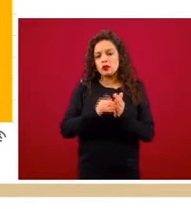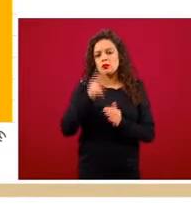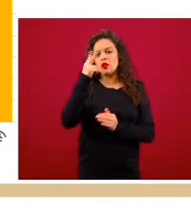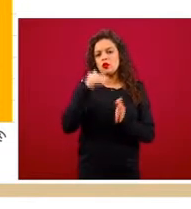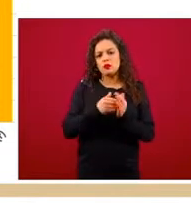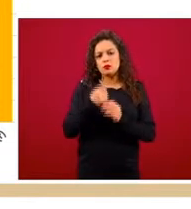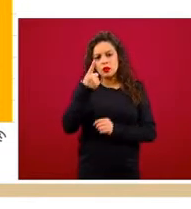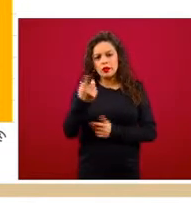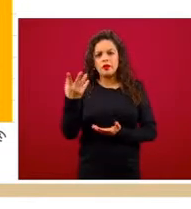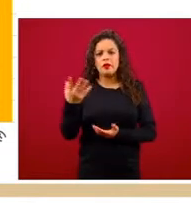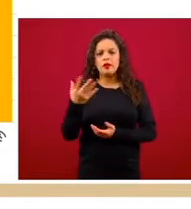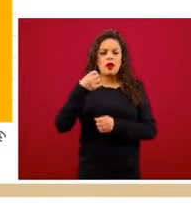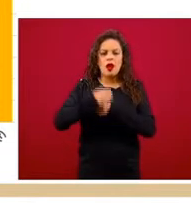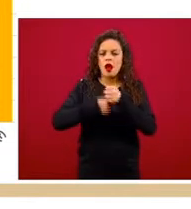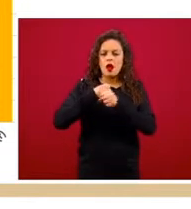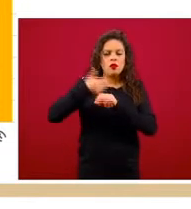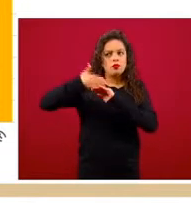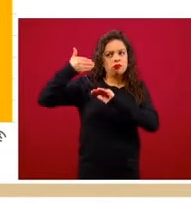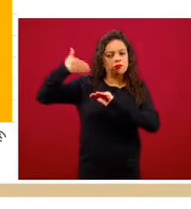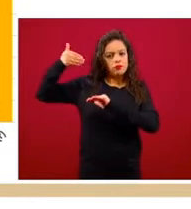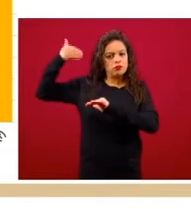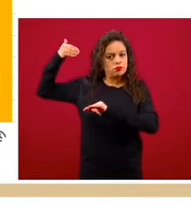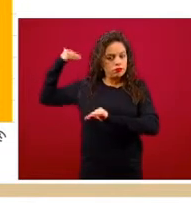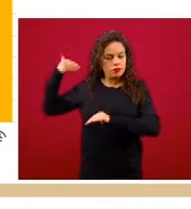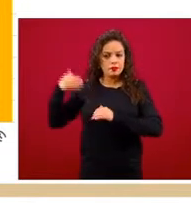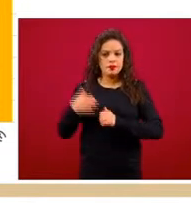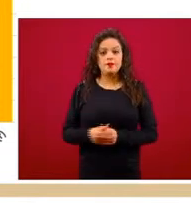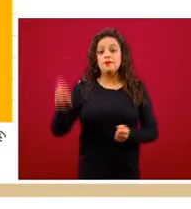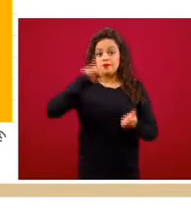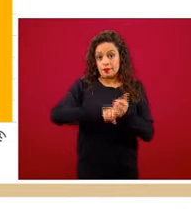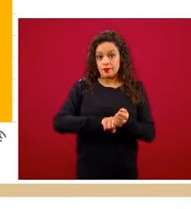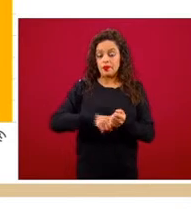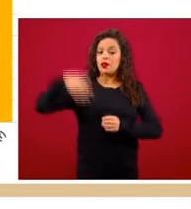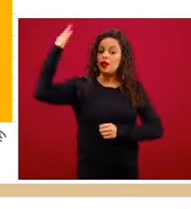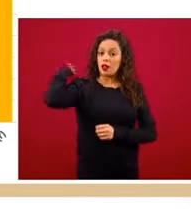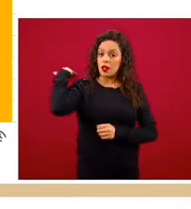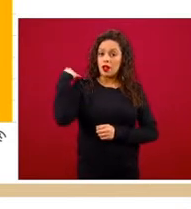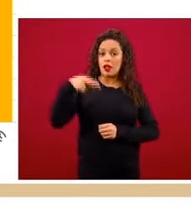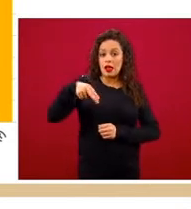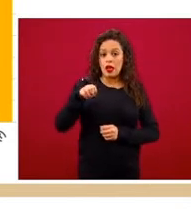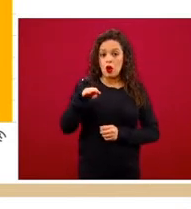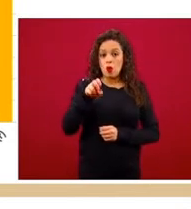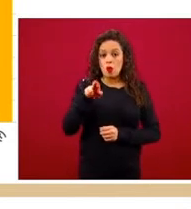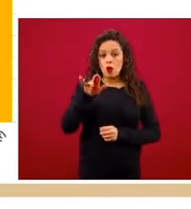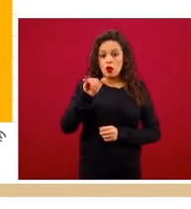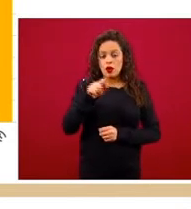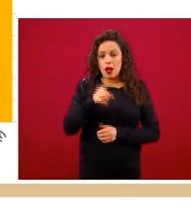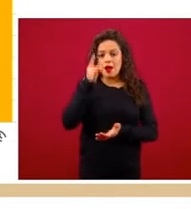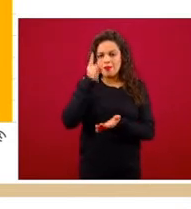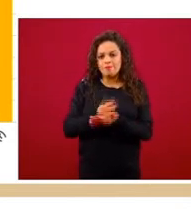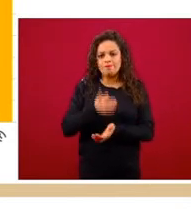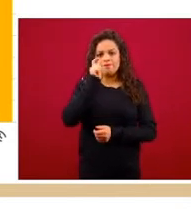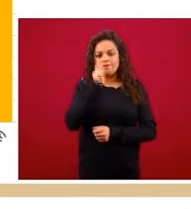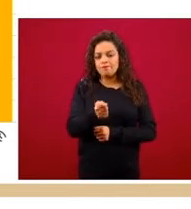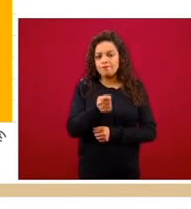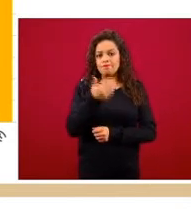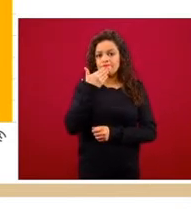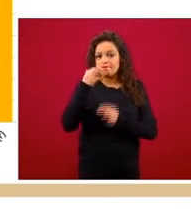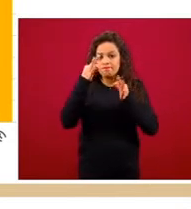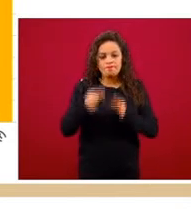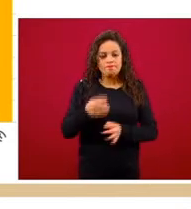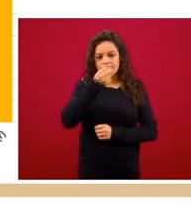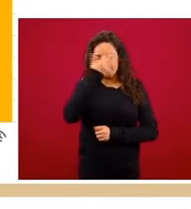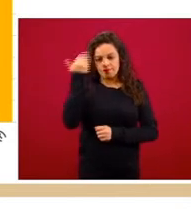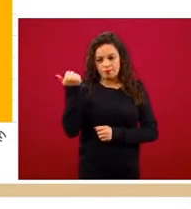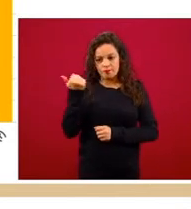it's non-specified pneumonia. And then 4% are pneumonia that we have